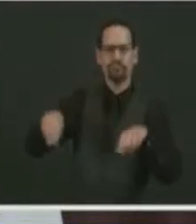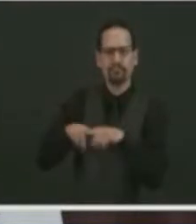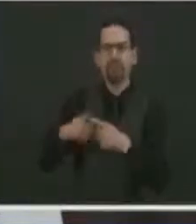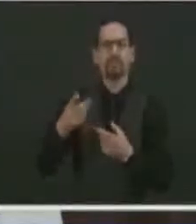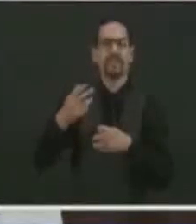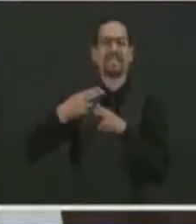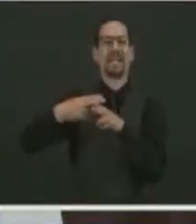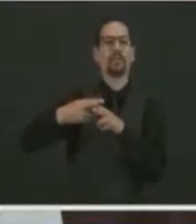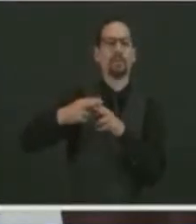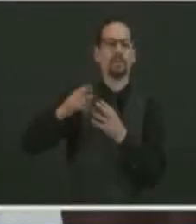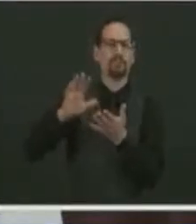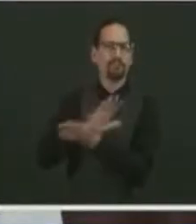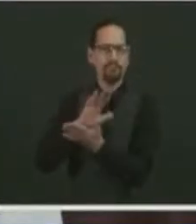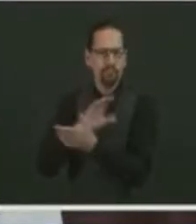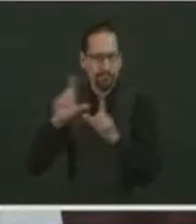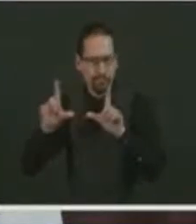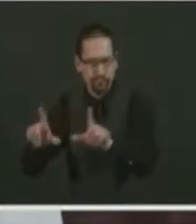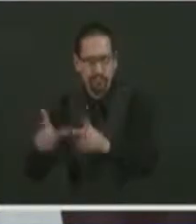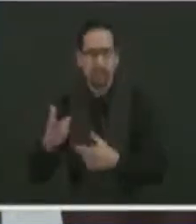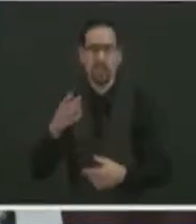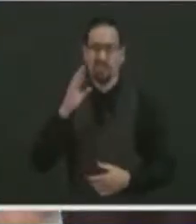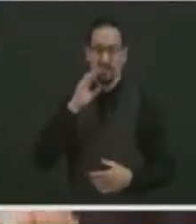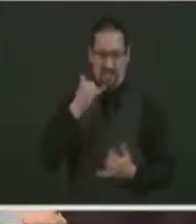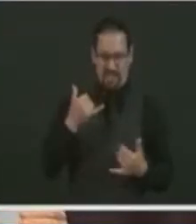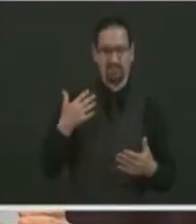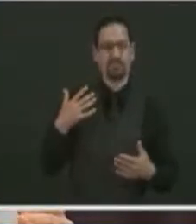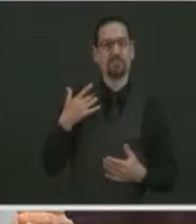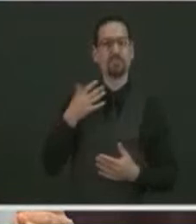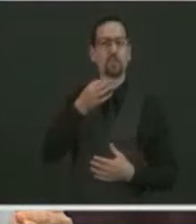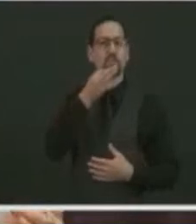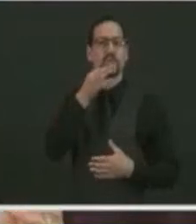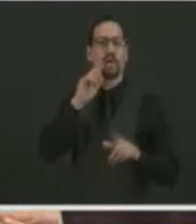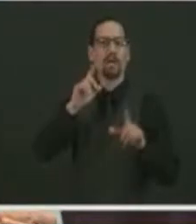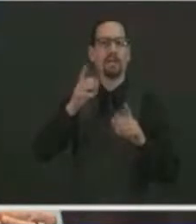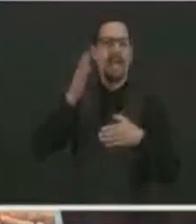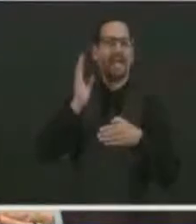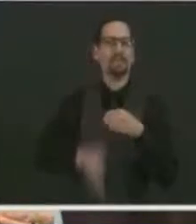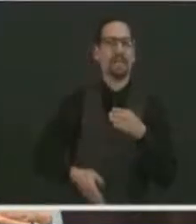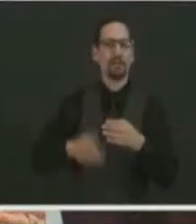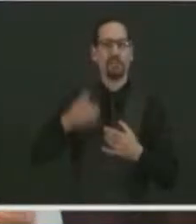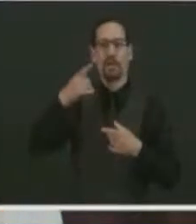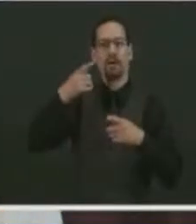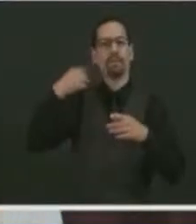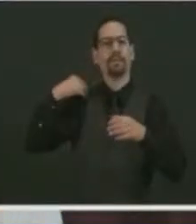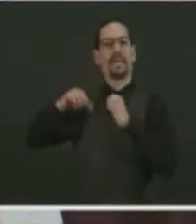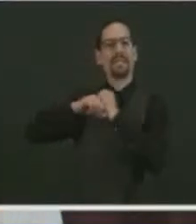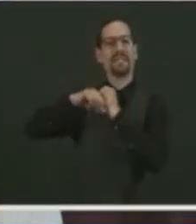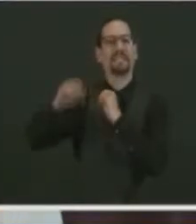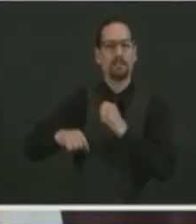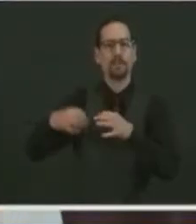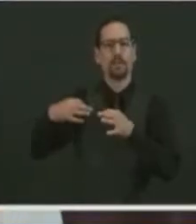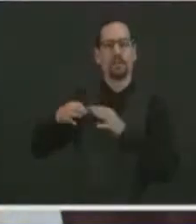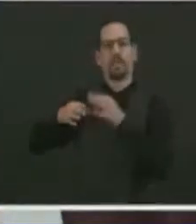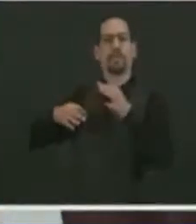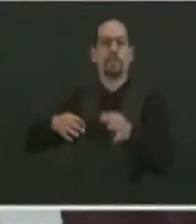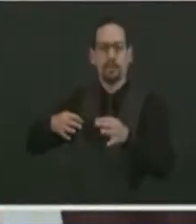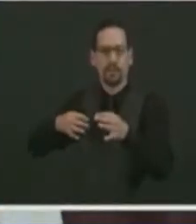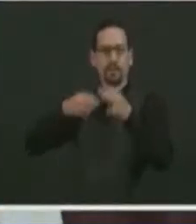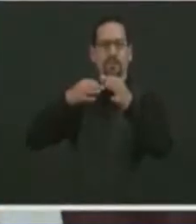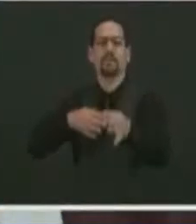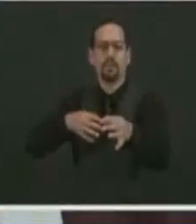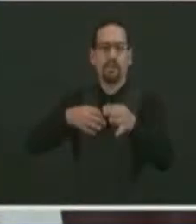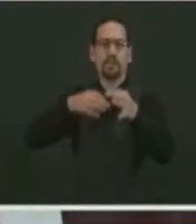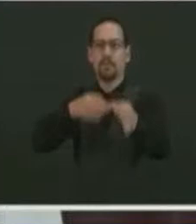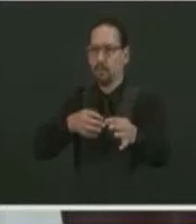expire in March, April, or May from the DMV. Today, I am announcing that